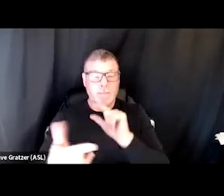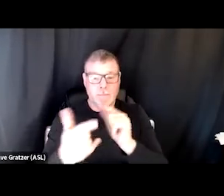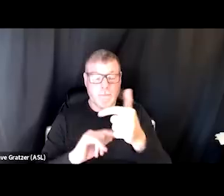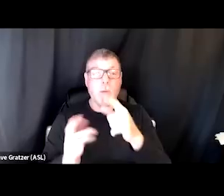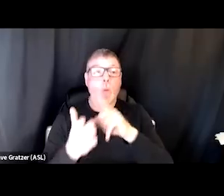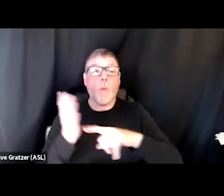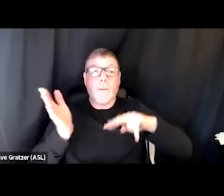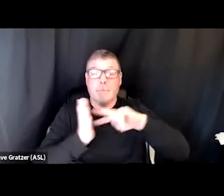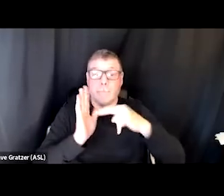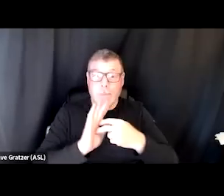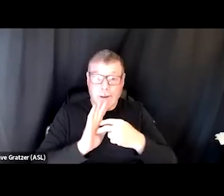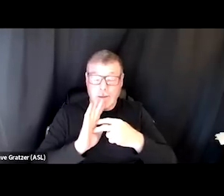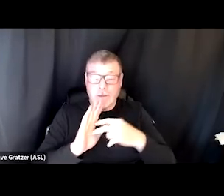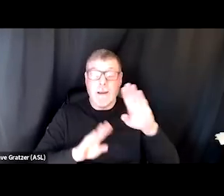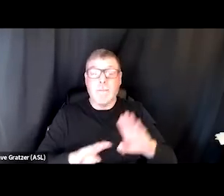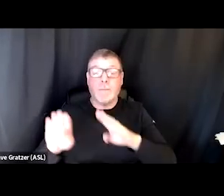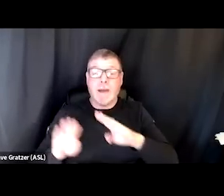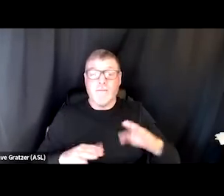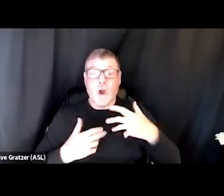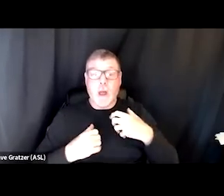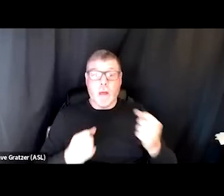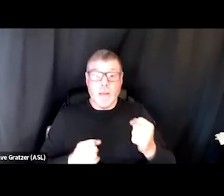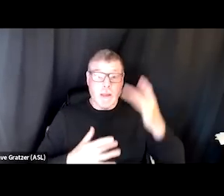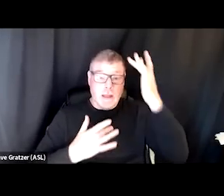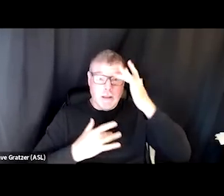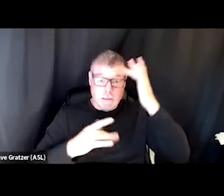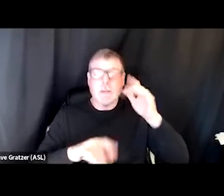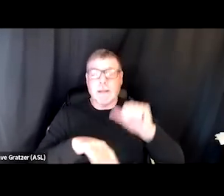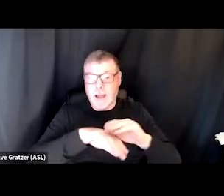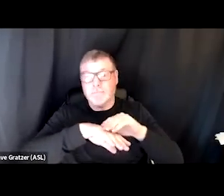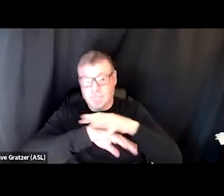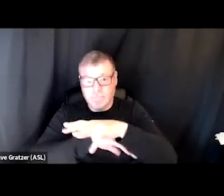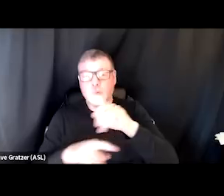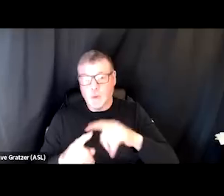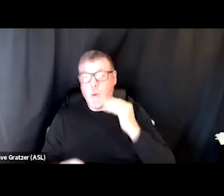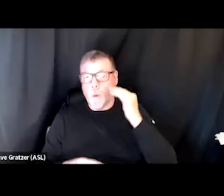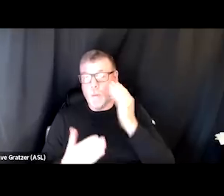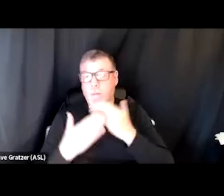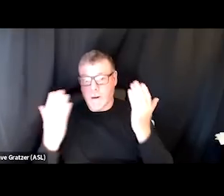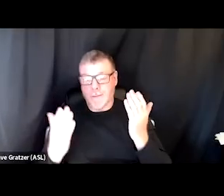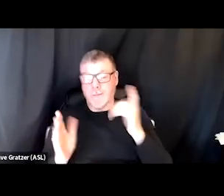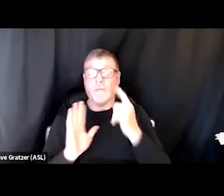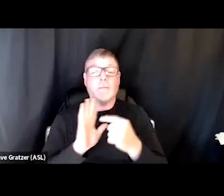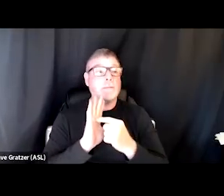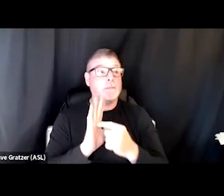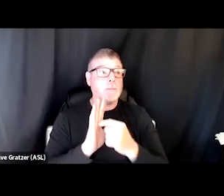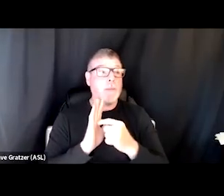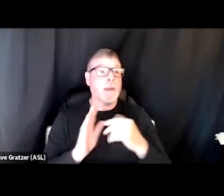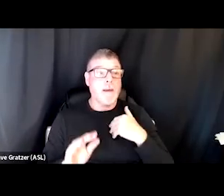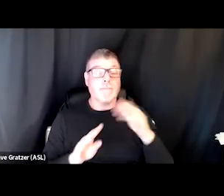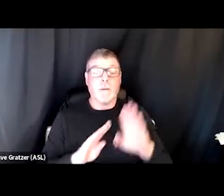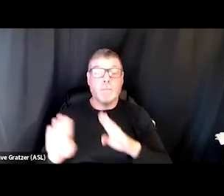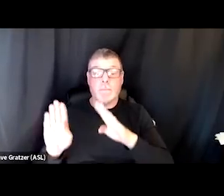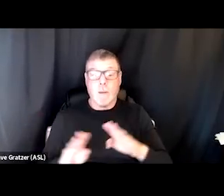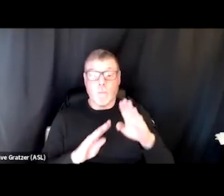that is behavioral health conditions can contribute to a person becoming homeless. So for example, someone with a behavioral health